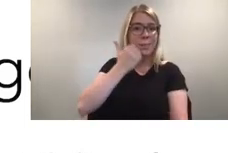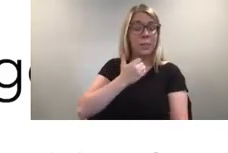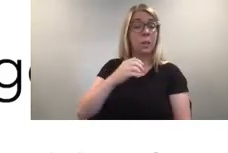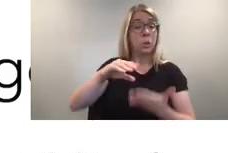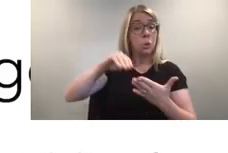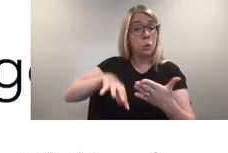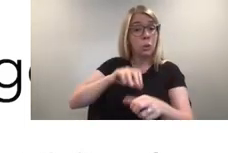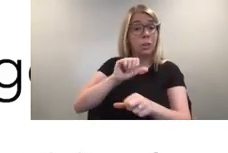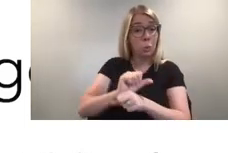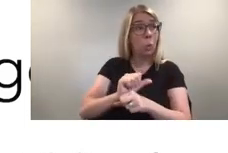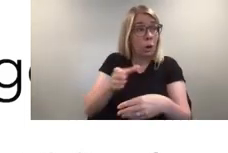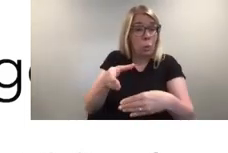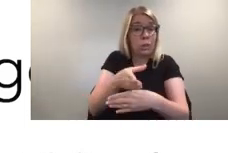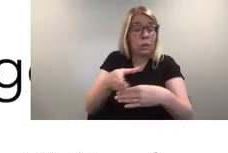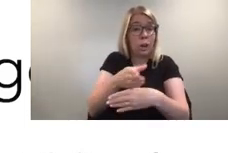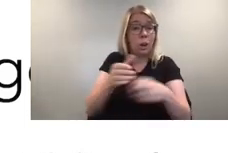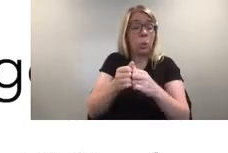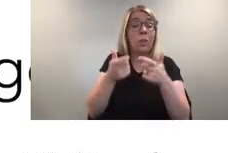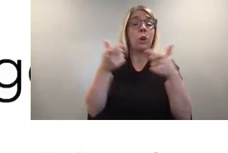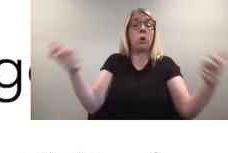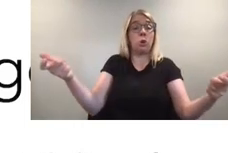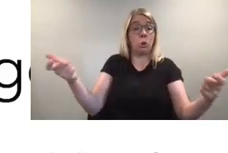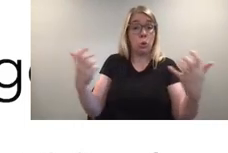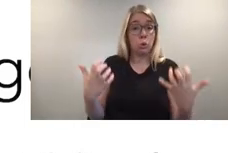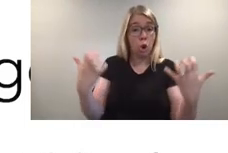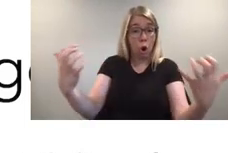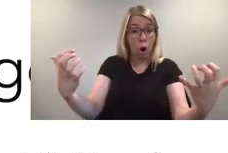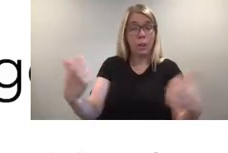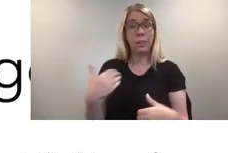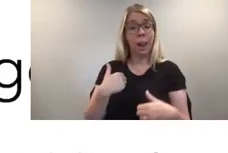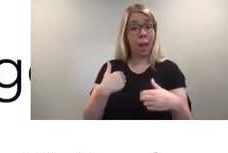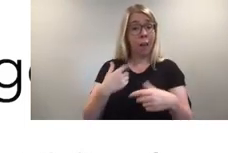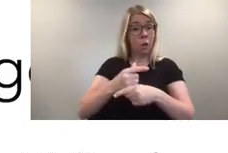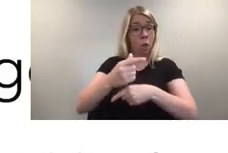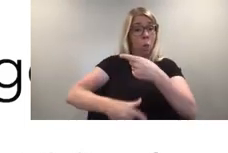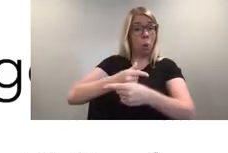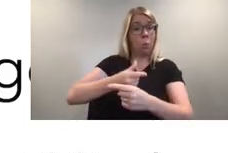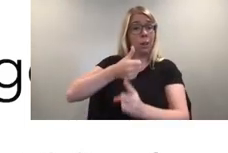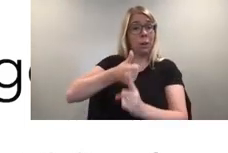with a huge audience. And it really has a global impact beyond just this one course.